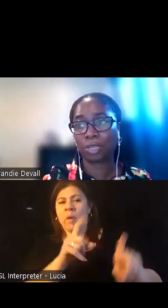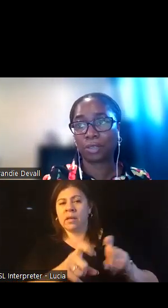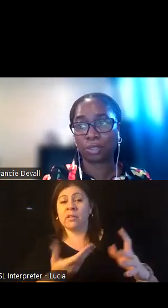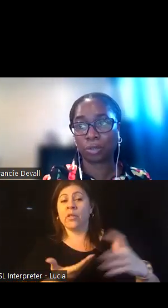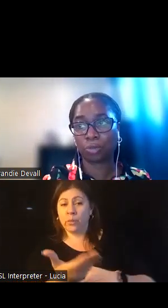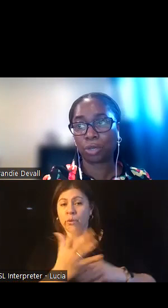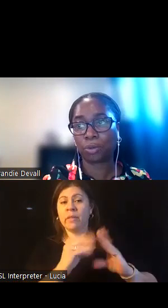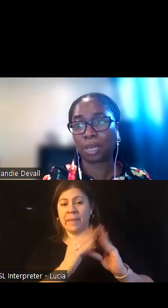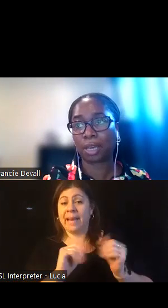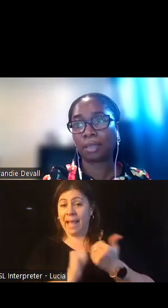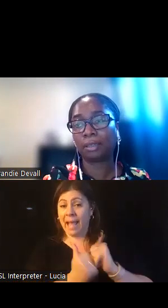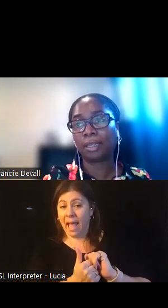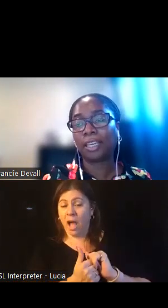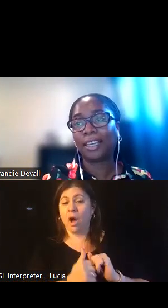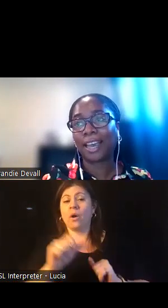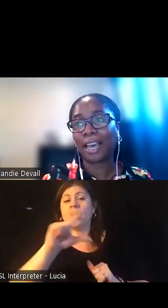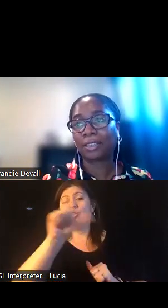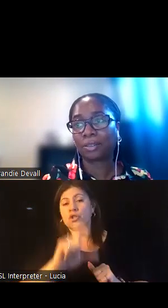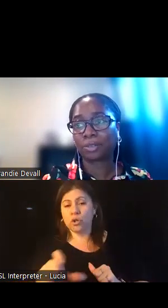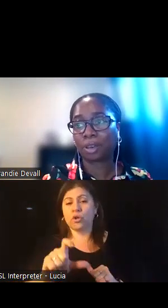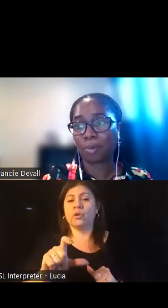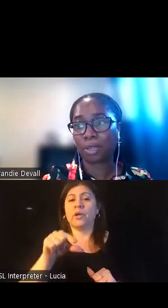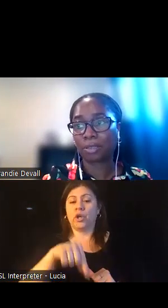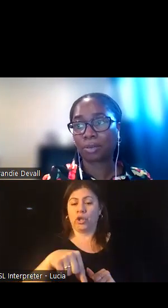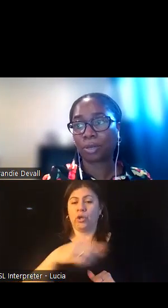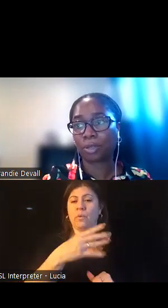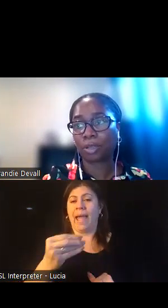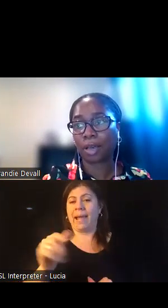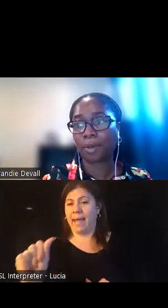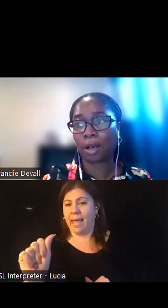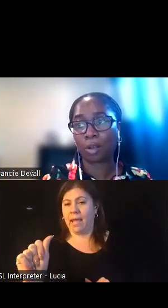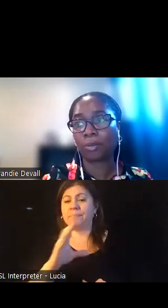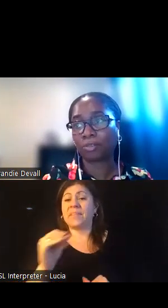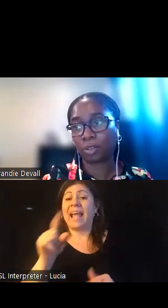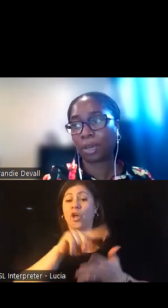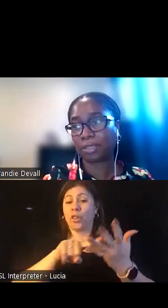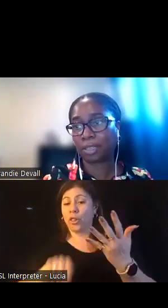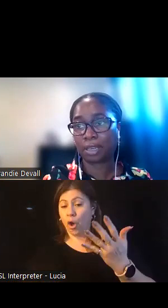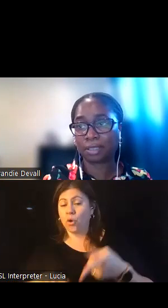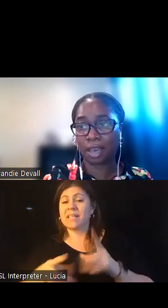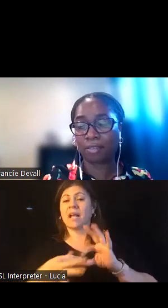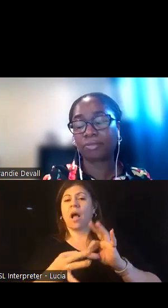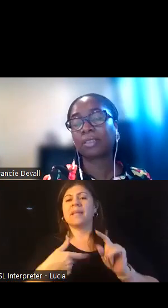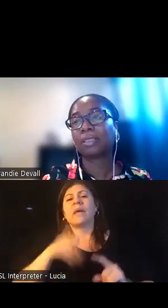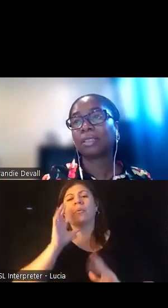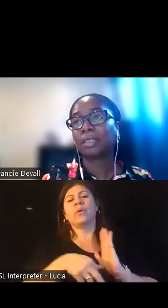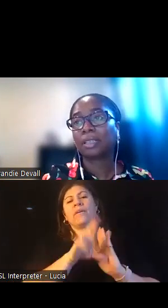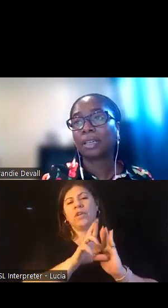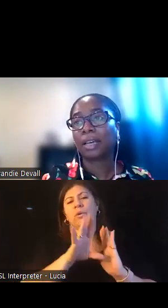meeting using the Zoom Q&A, and those comments will all be reviewed by CDA